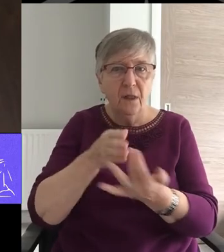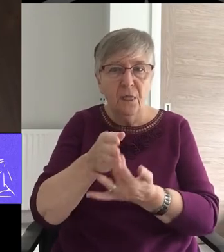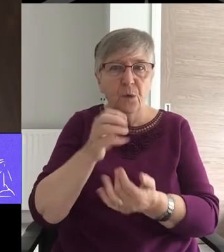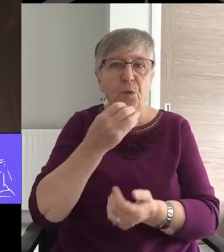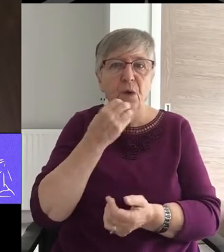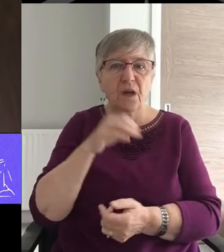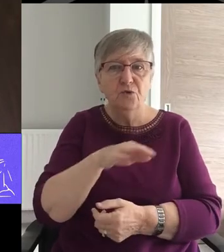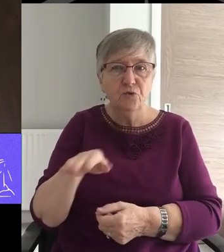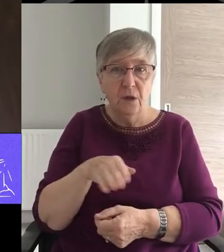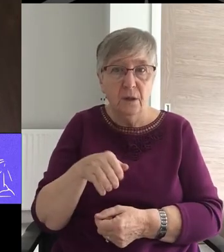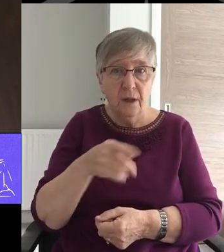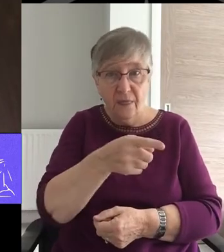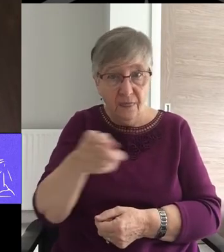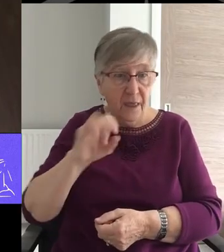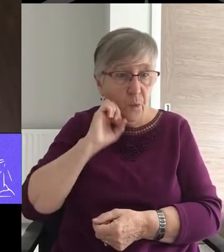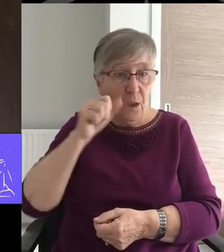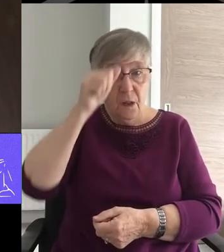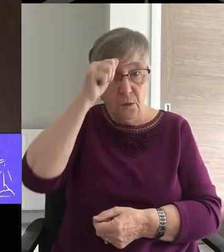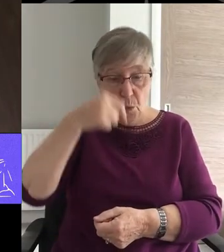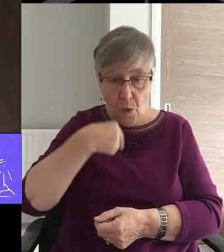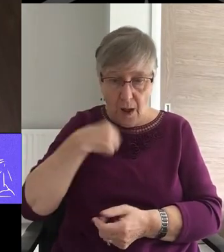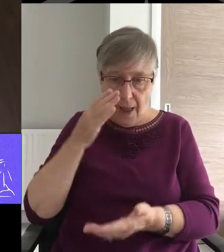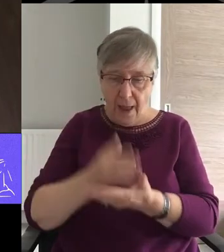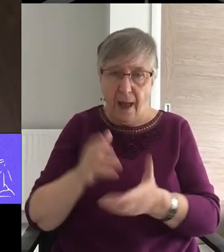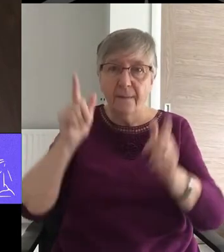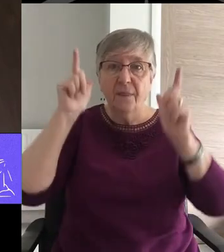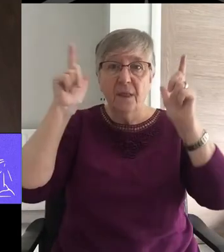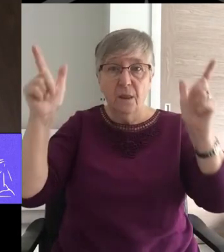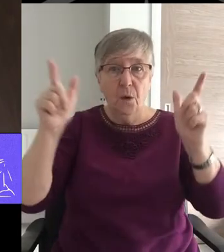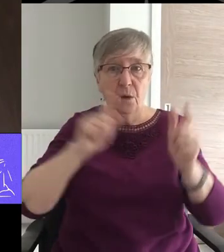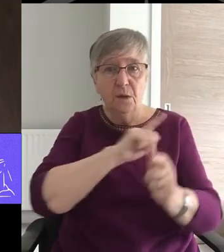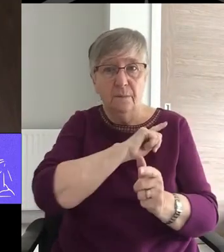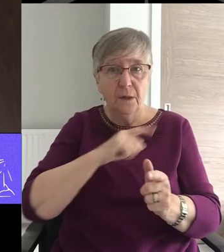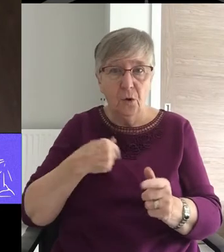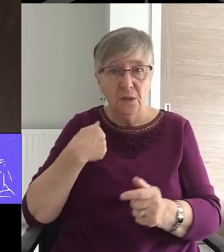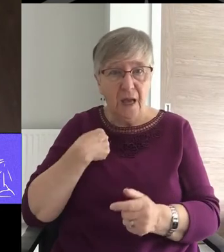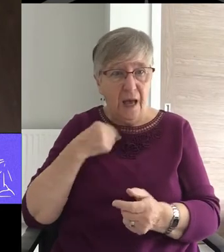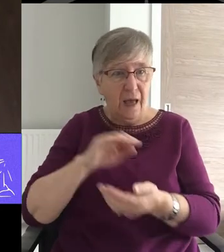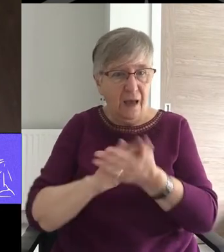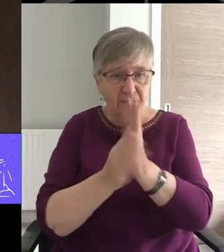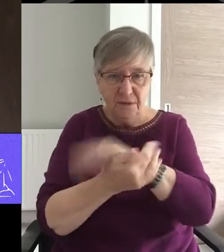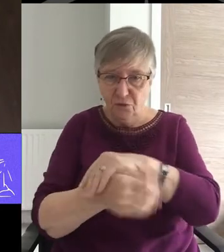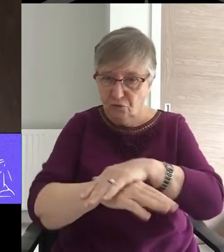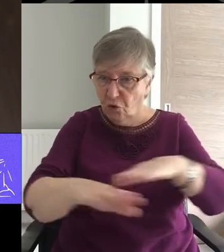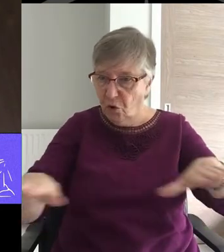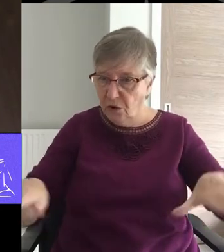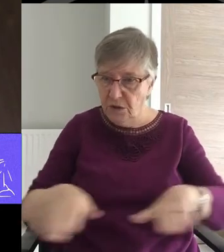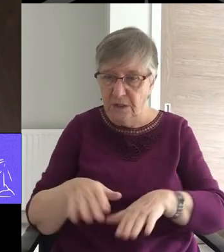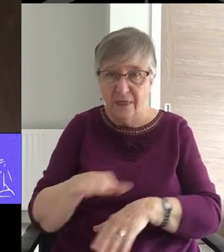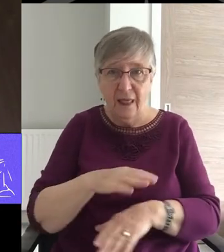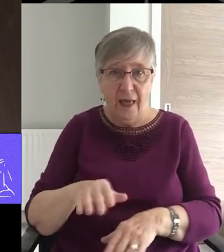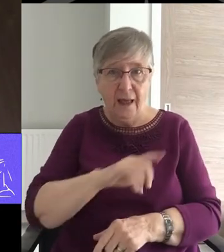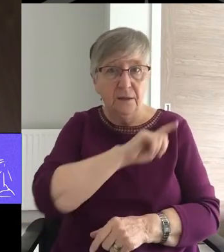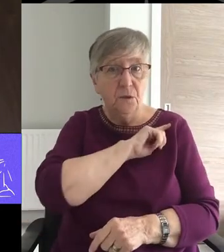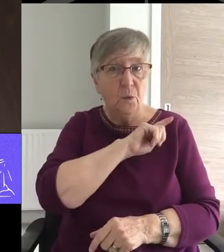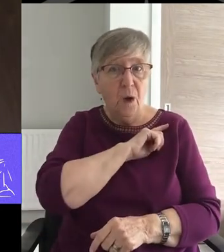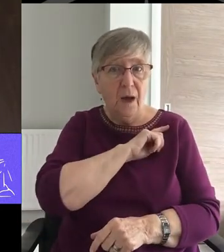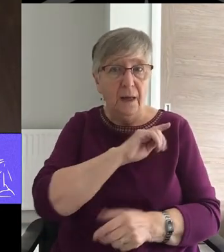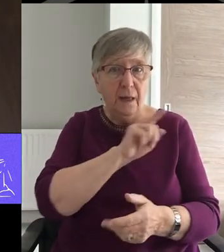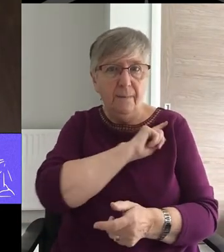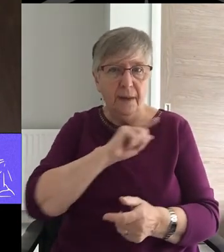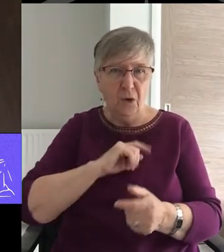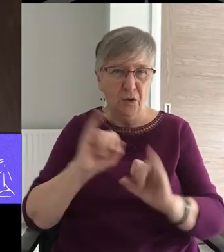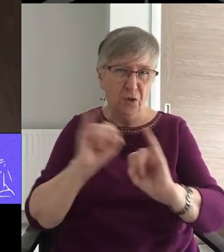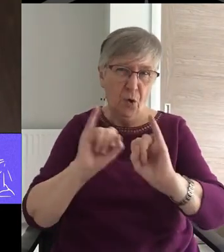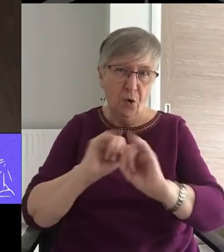know that I am the Lord, when I have made the land a desolate waste because of all the detestable things